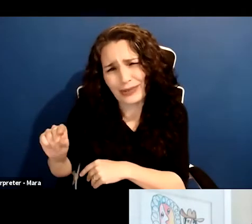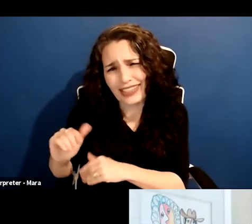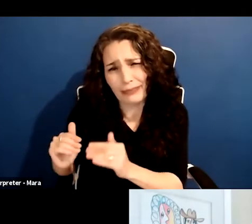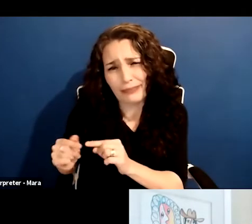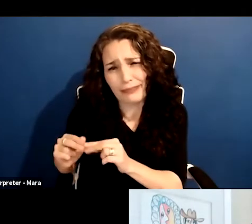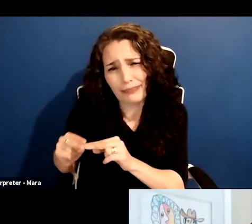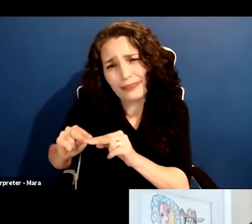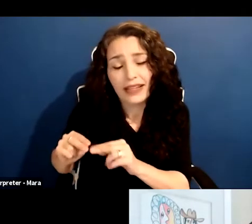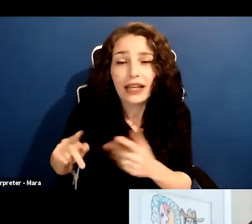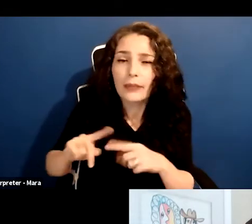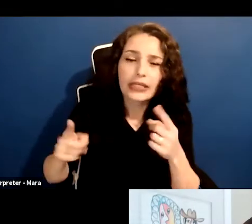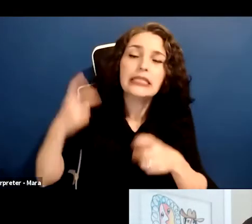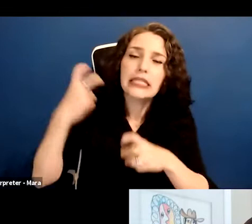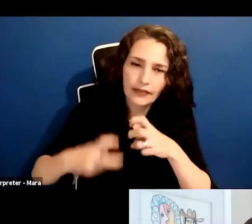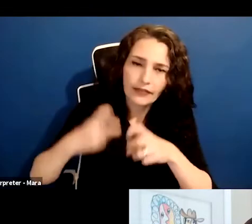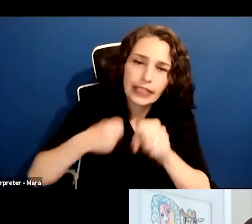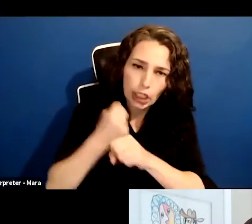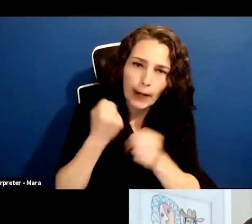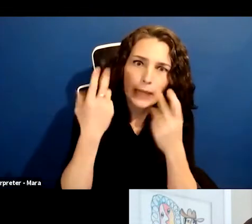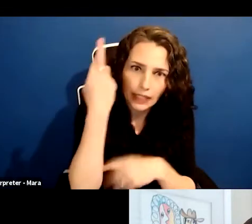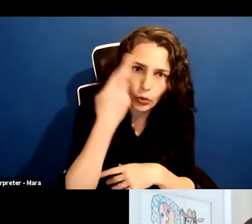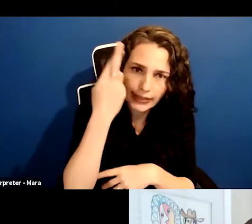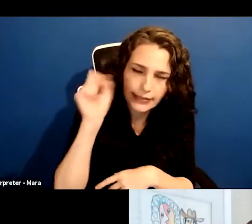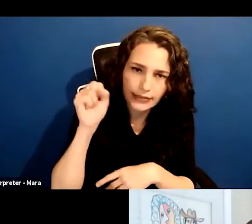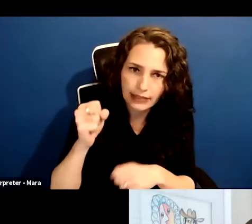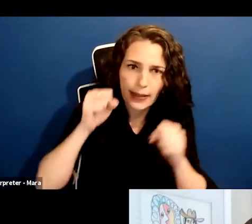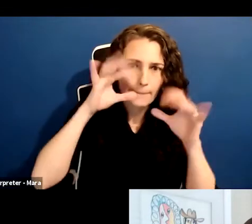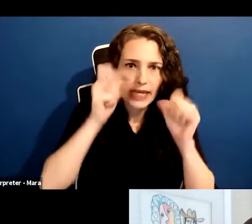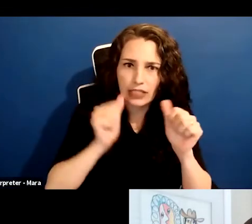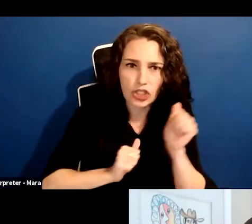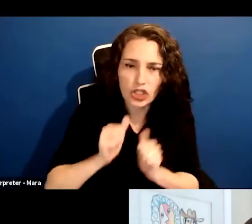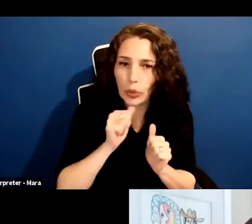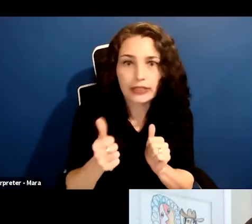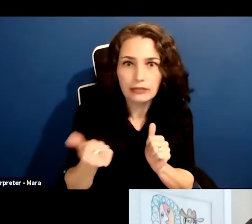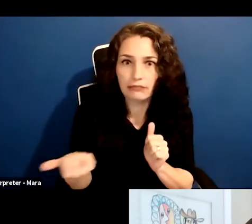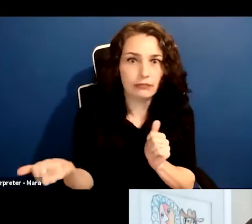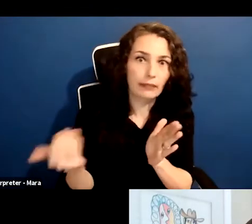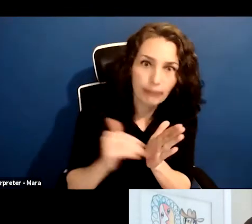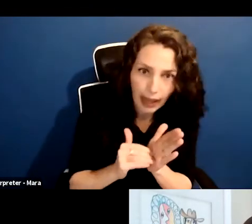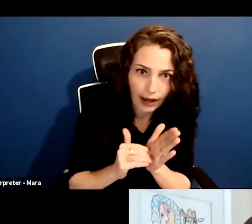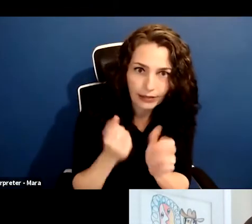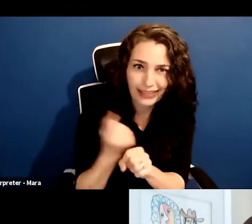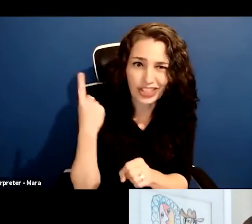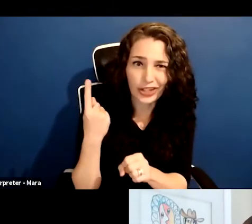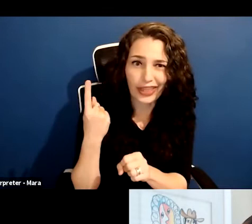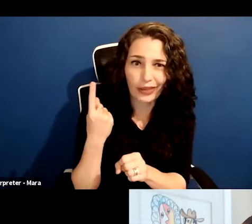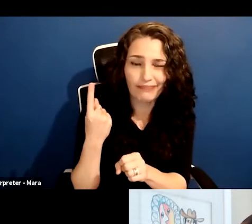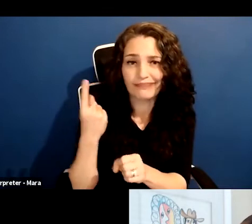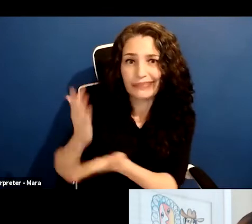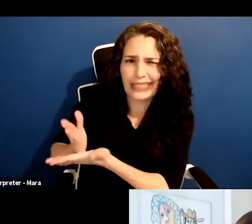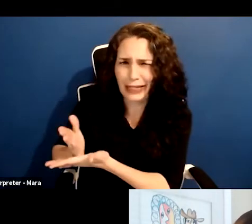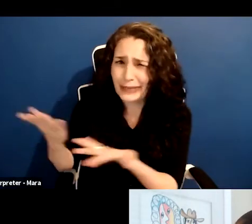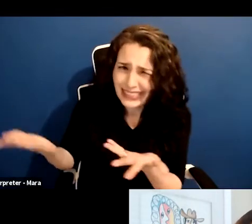year for a lot of reasons. A lot of amazing shows weren't renewed last year. So the bottom line is we